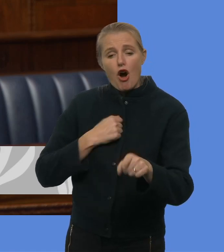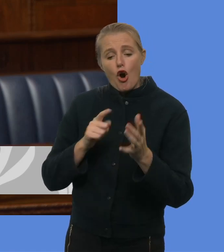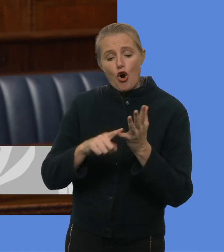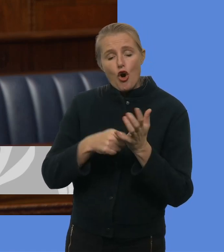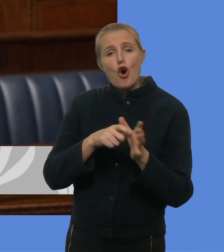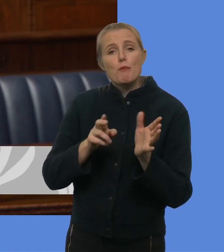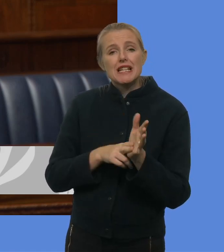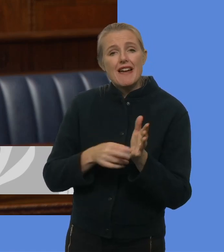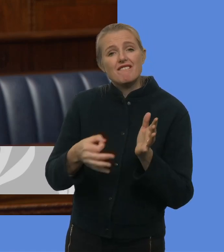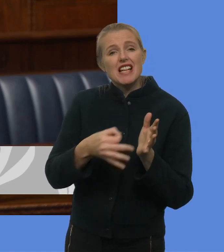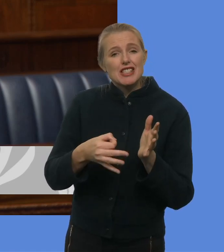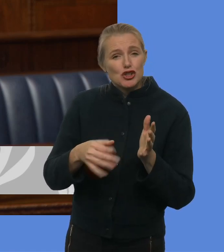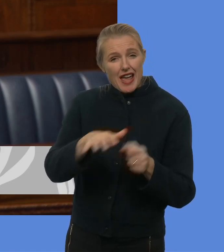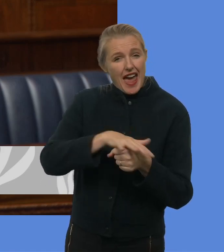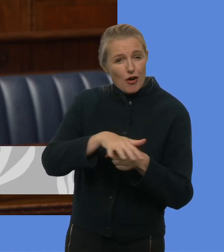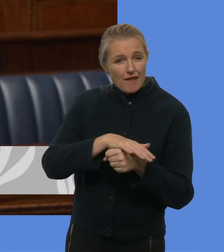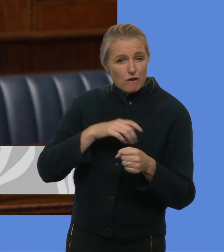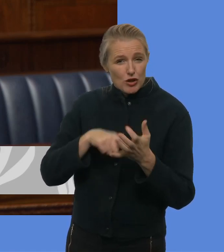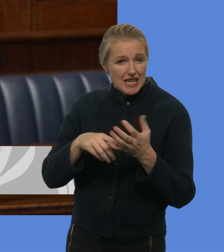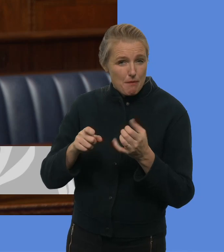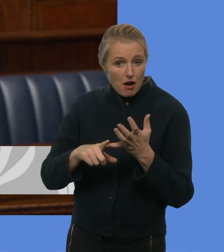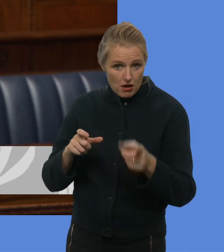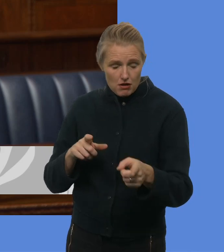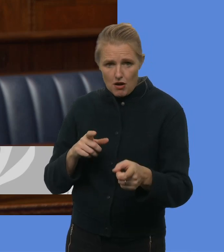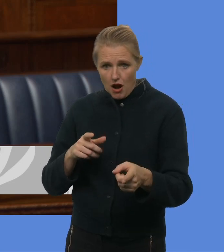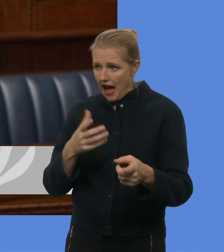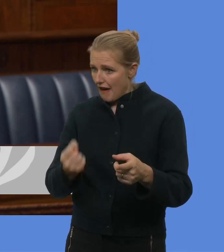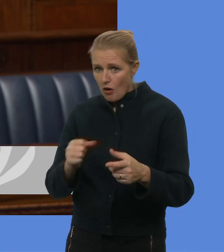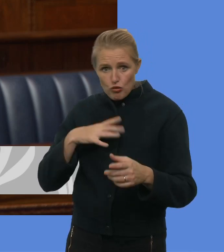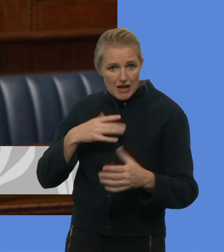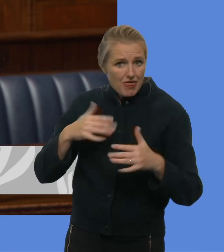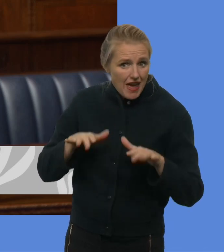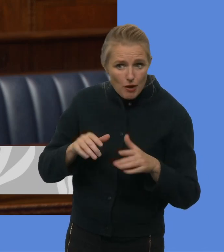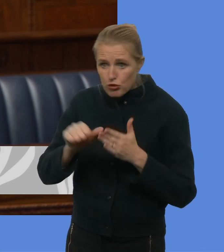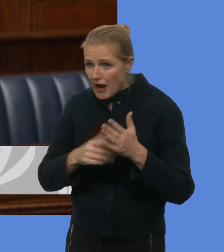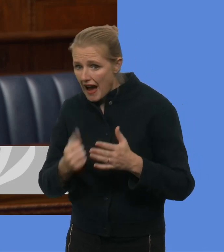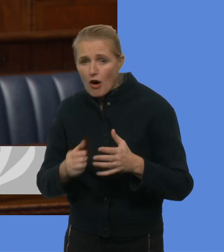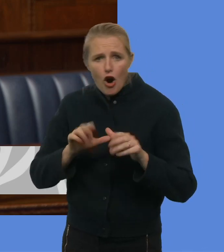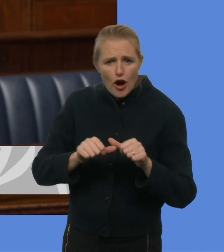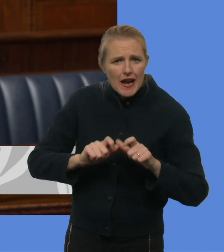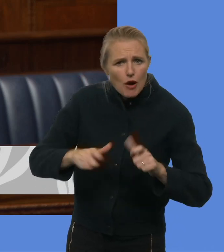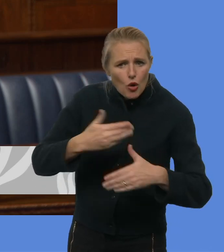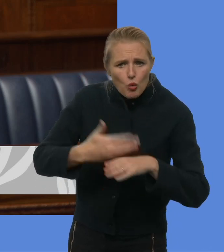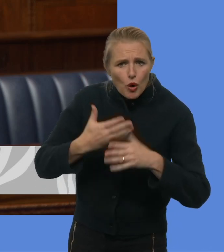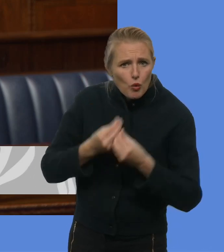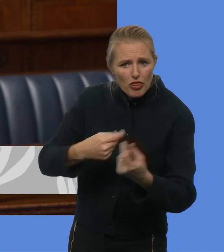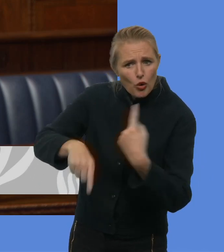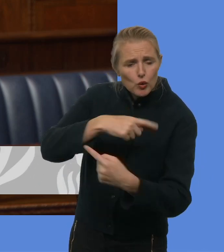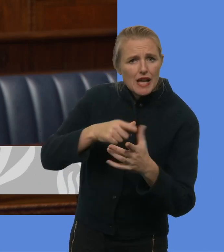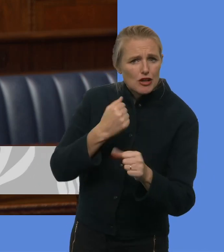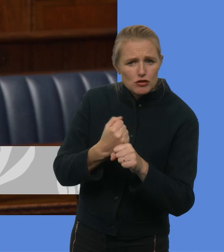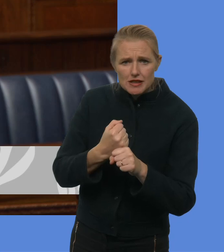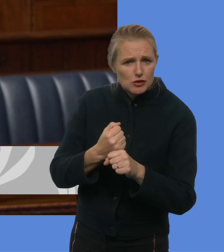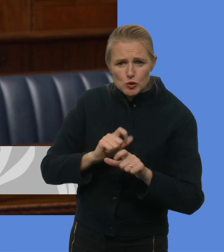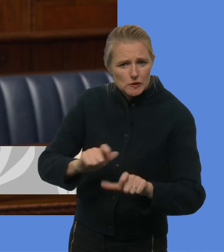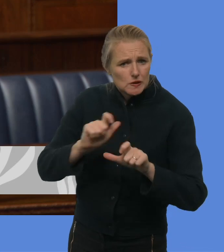villages area under our Together Building United community. So looking to see what more could we do to reach out. Very conscious, as I said earlier on in